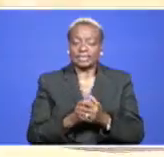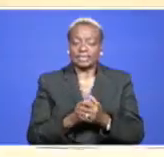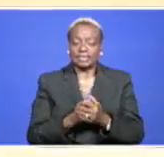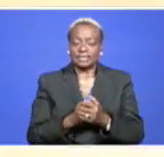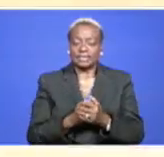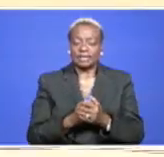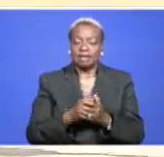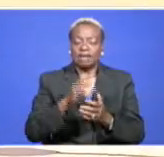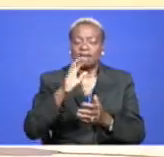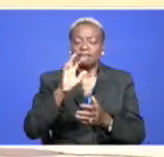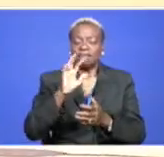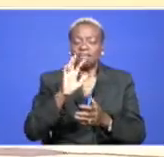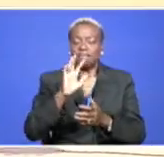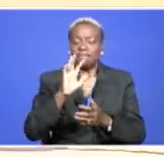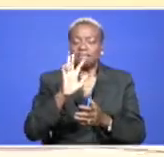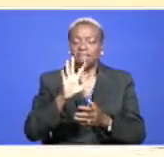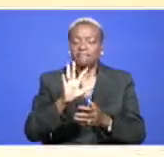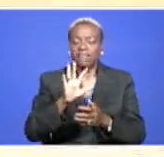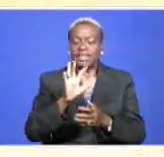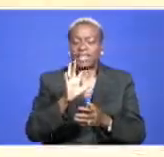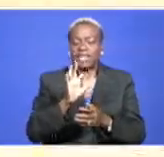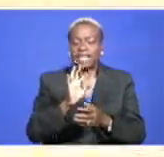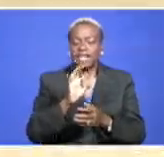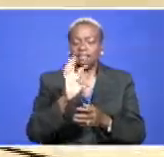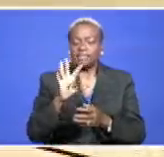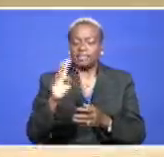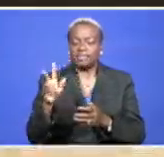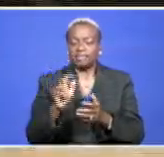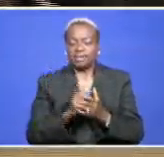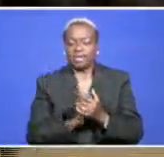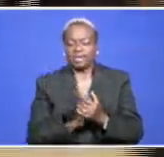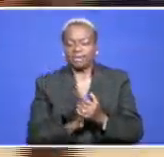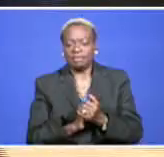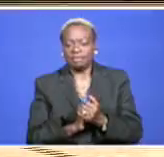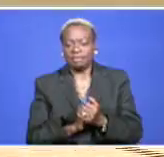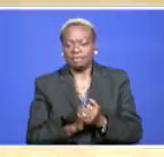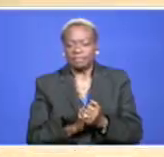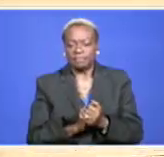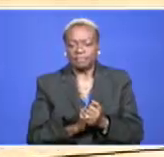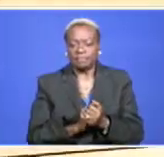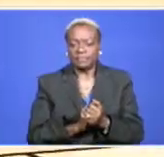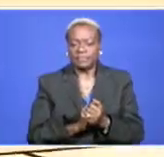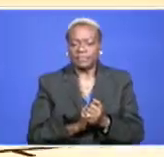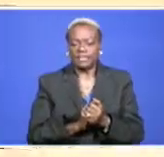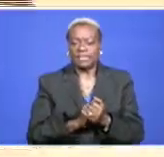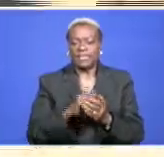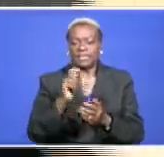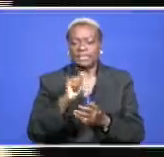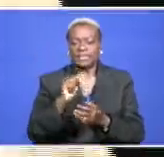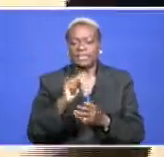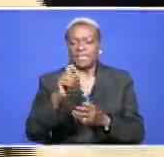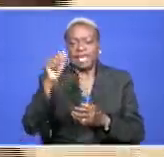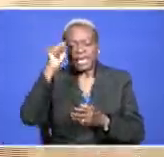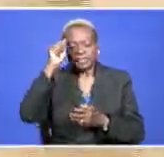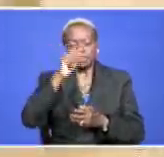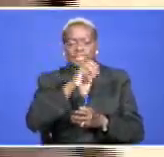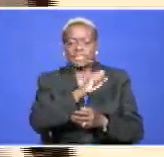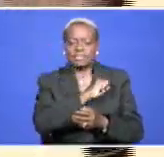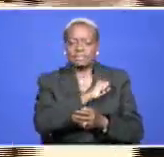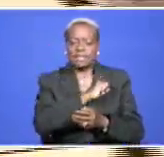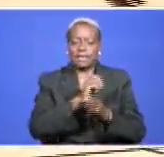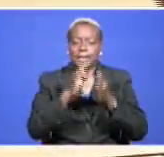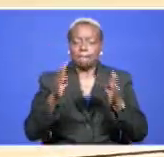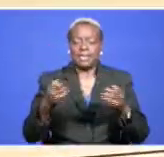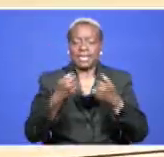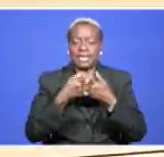after a 46-29 win. Jamie Ville had 12 points and 18 rebounds to lead Telios. Adrian Smith, a big game in the